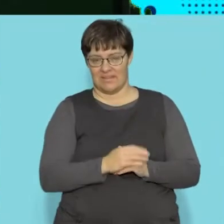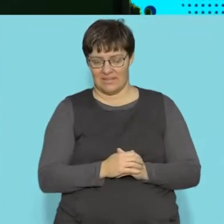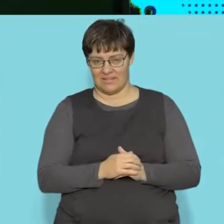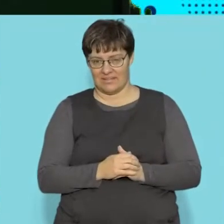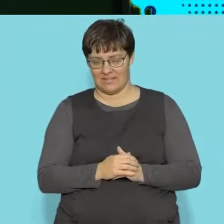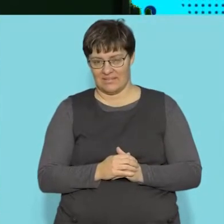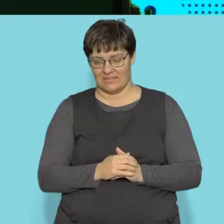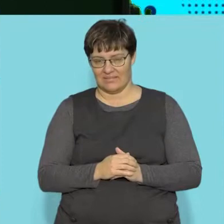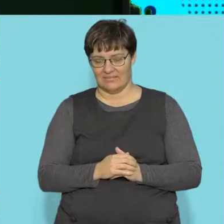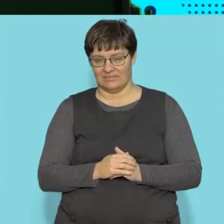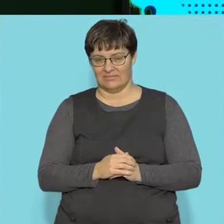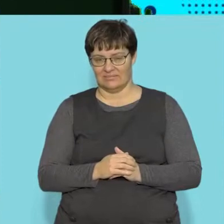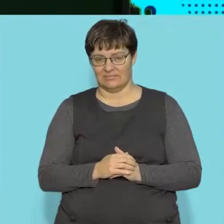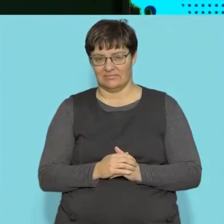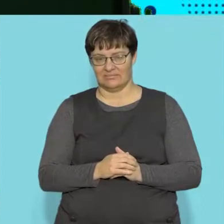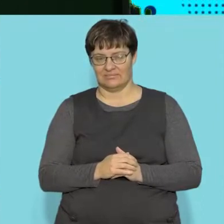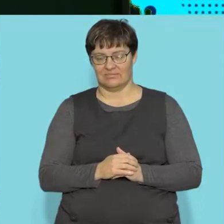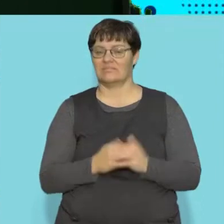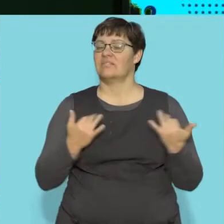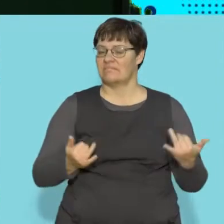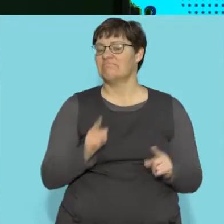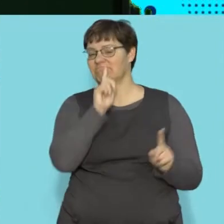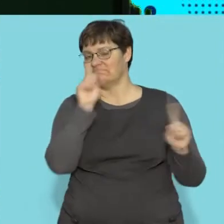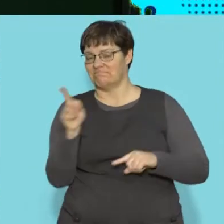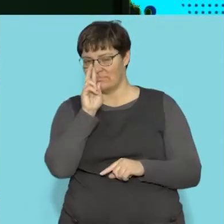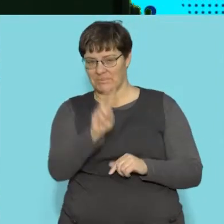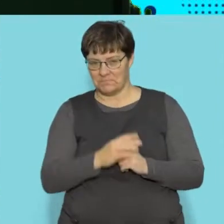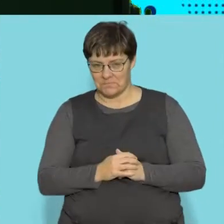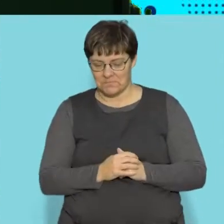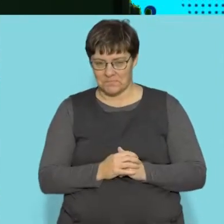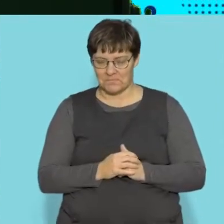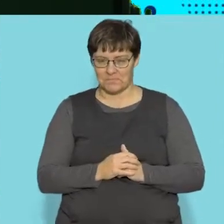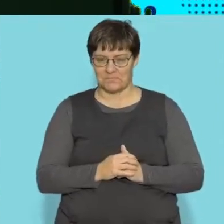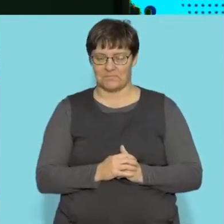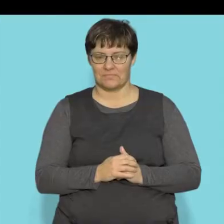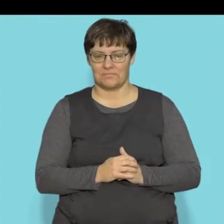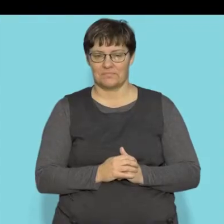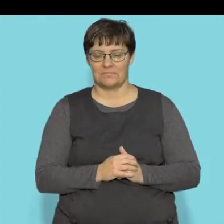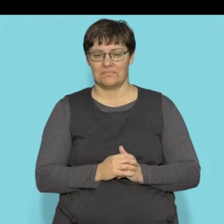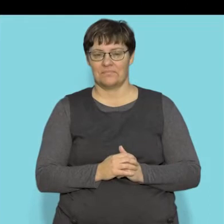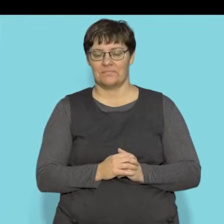to the second part of the question, which is B. Let's go to B.